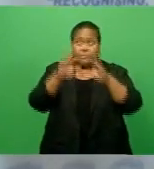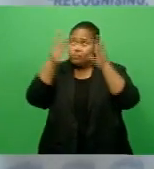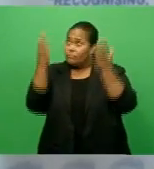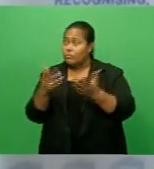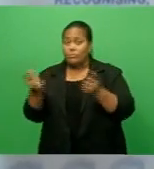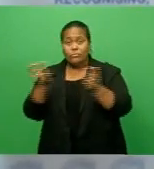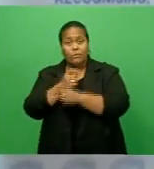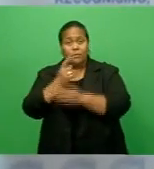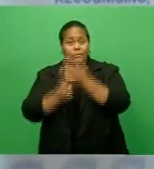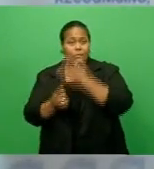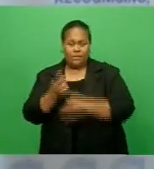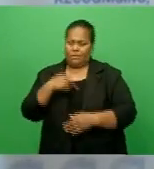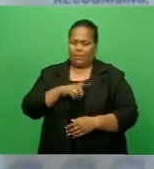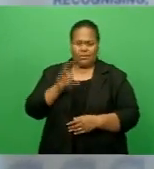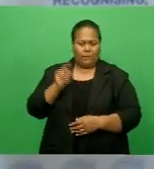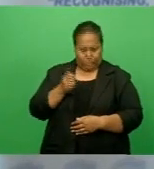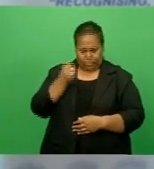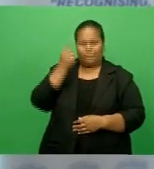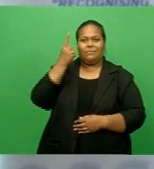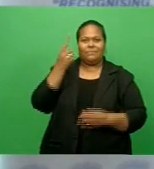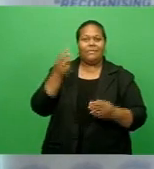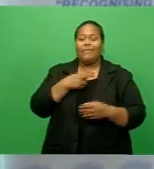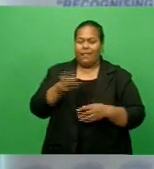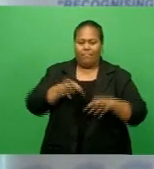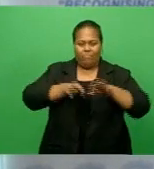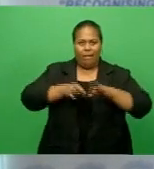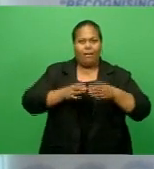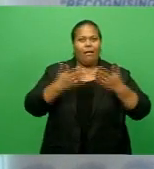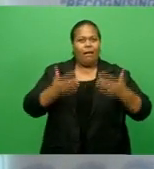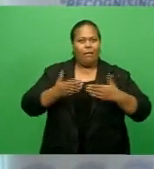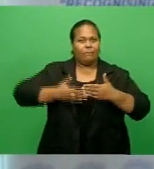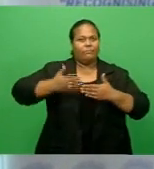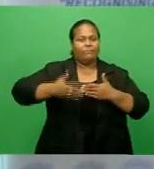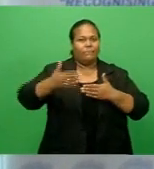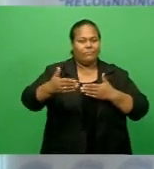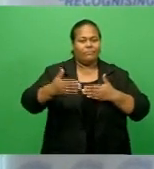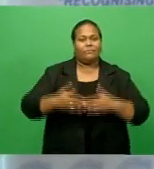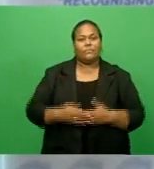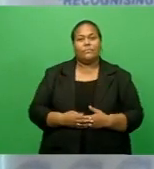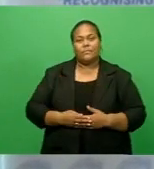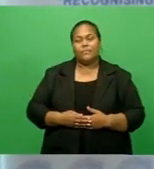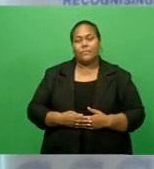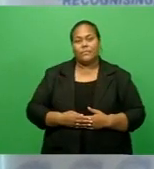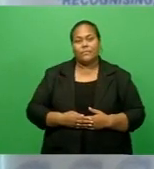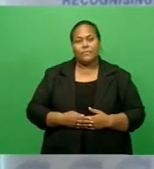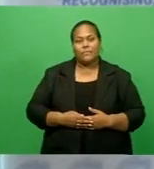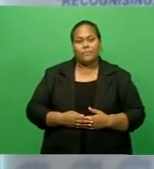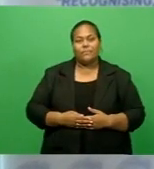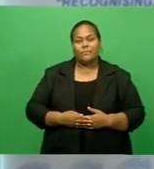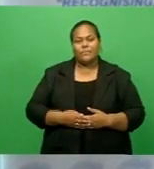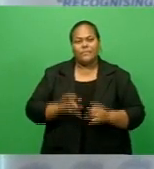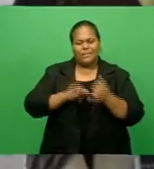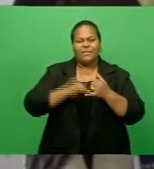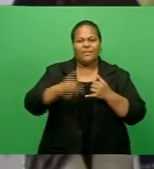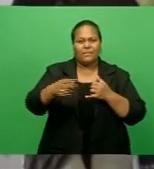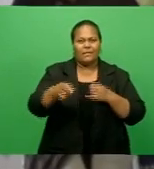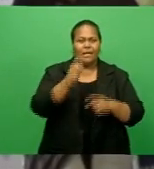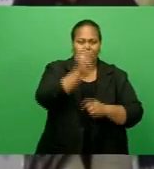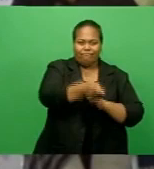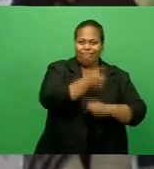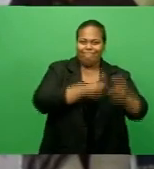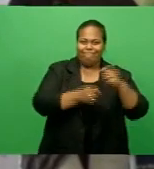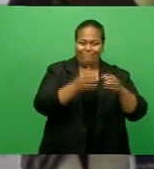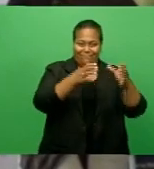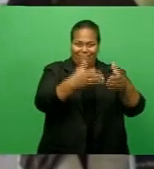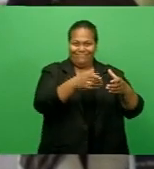happening, and come up with ways, to move forward and sustain our fisheries. The event